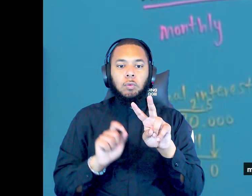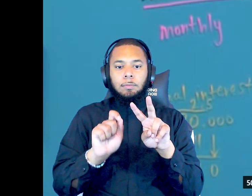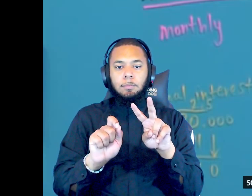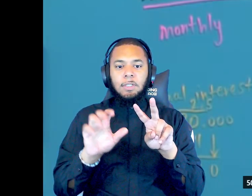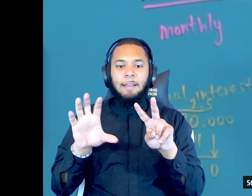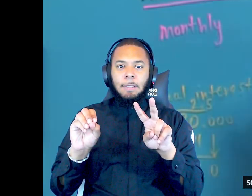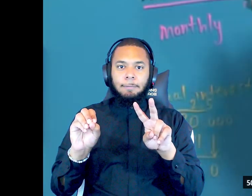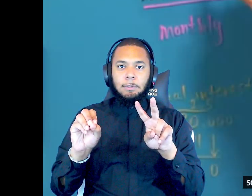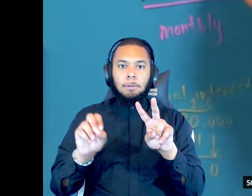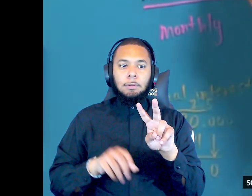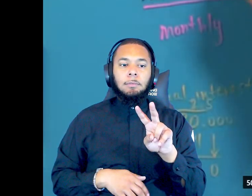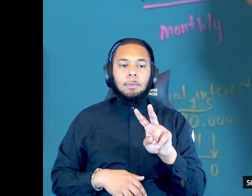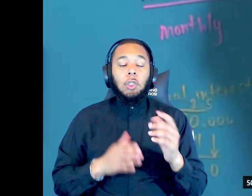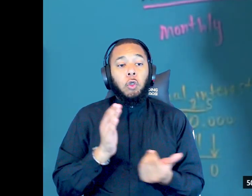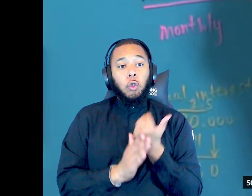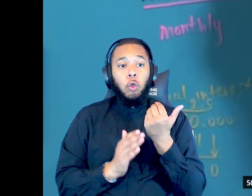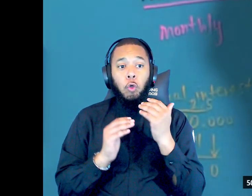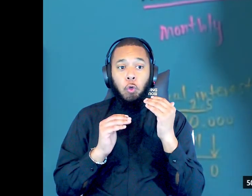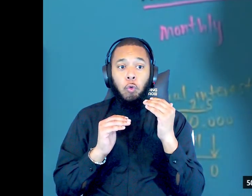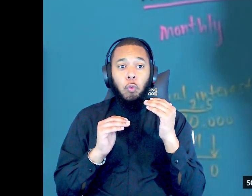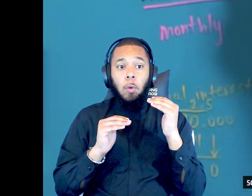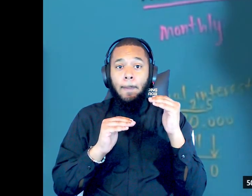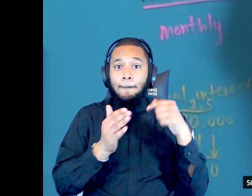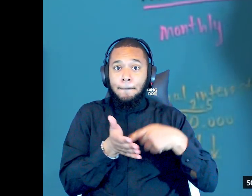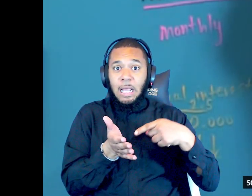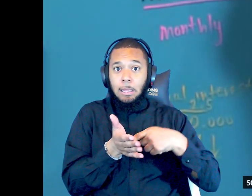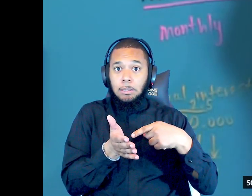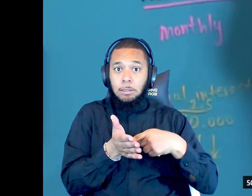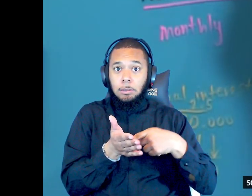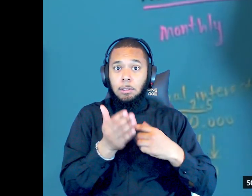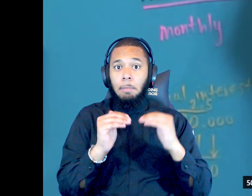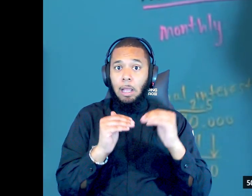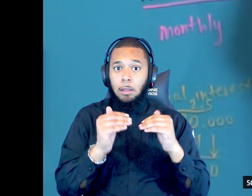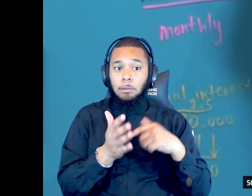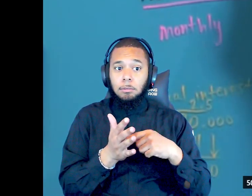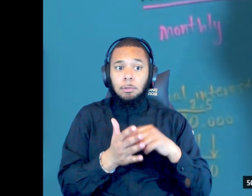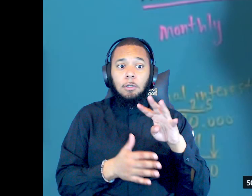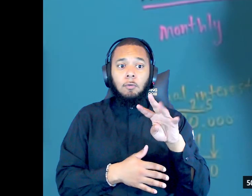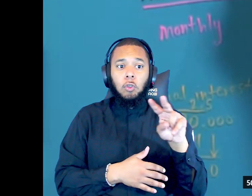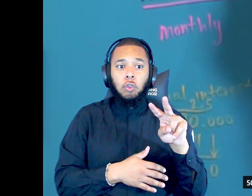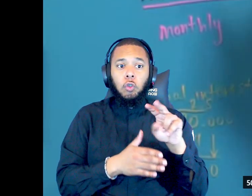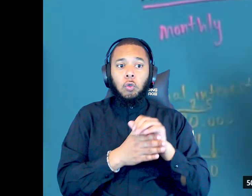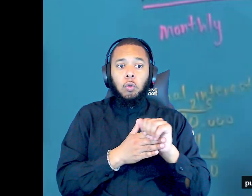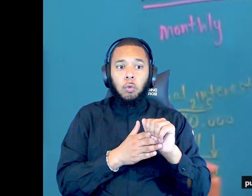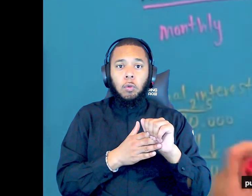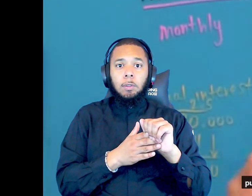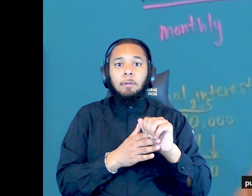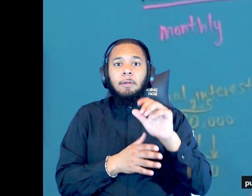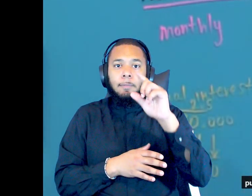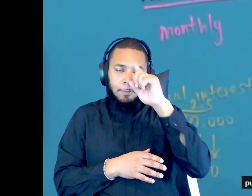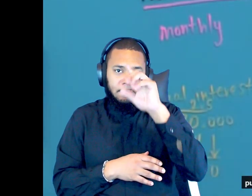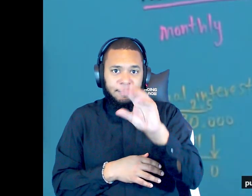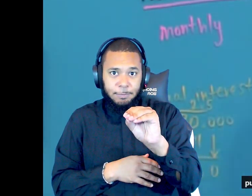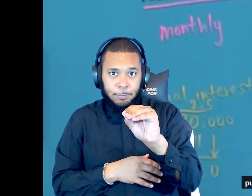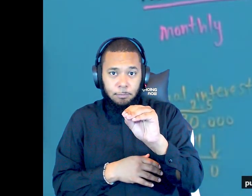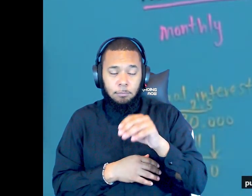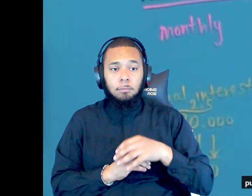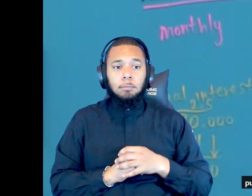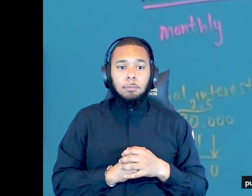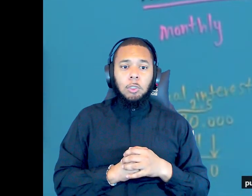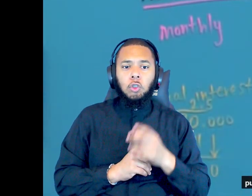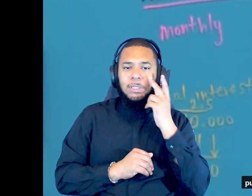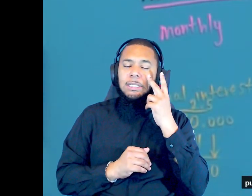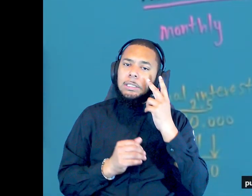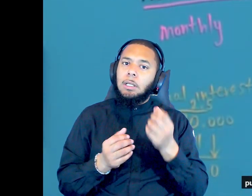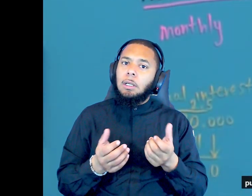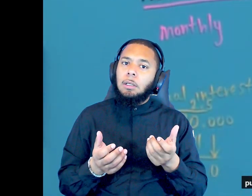Okay, so that is our new balance, $42.50. You can see how financially responsible we were by not